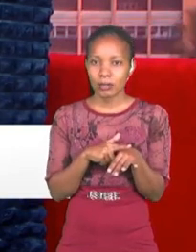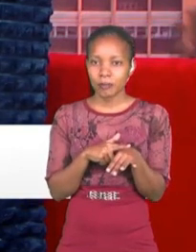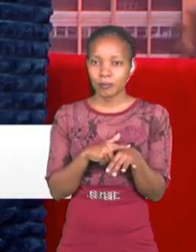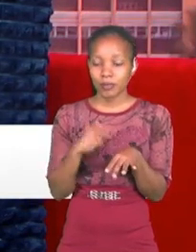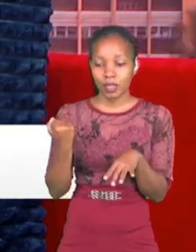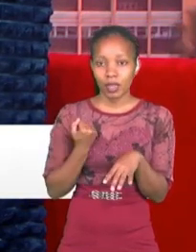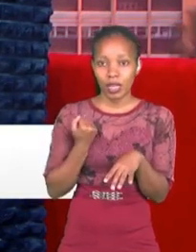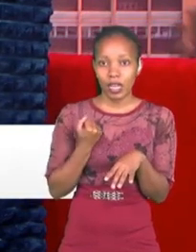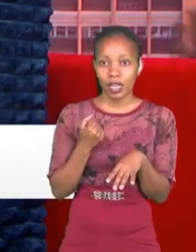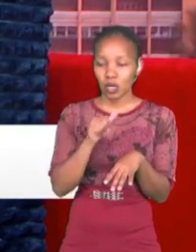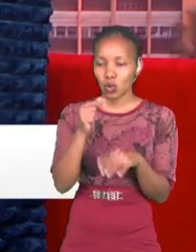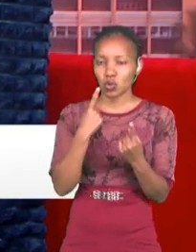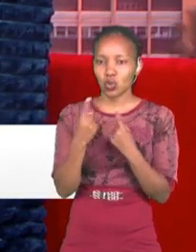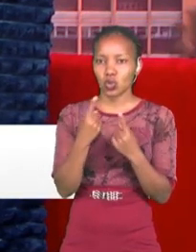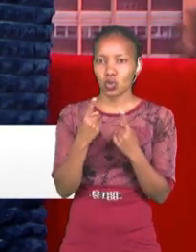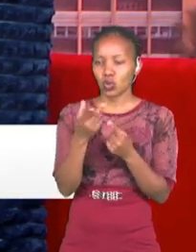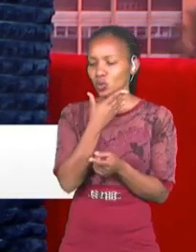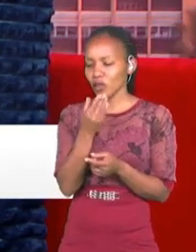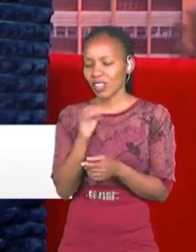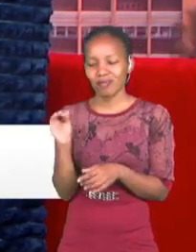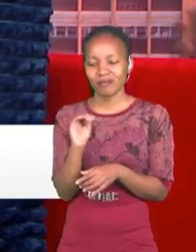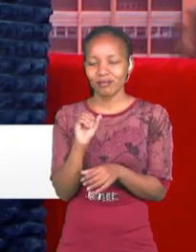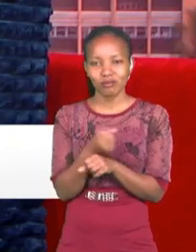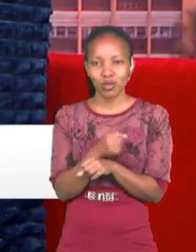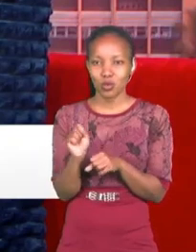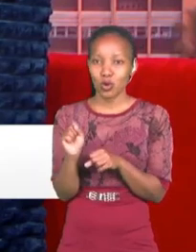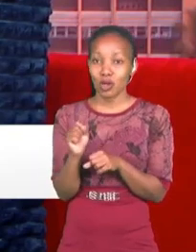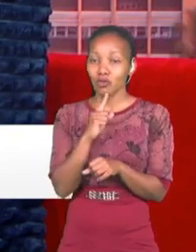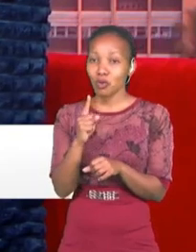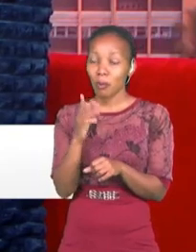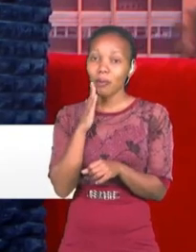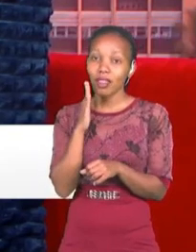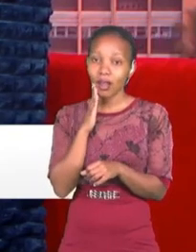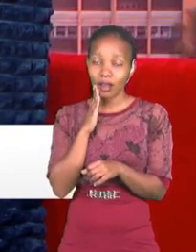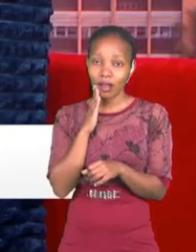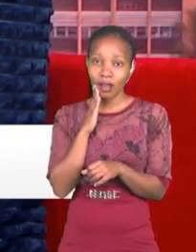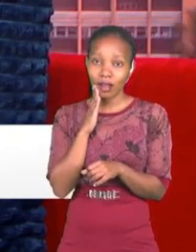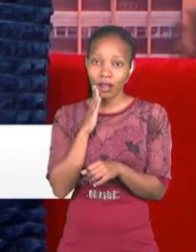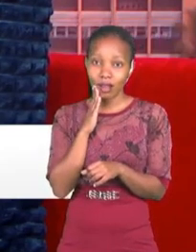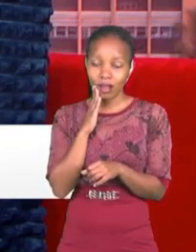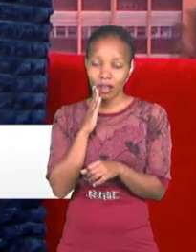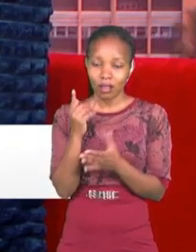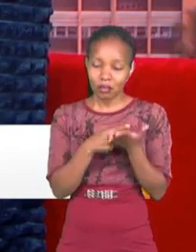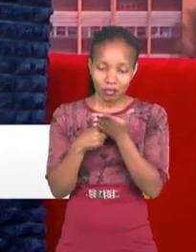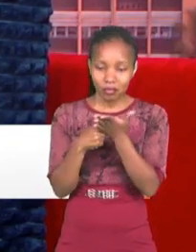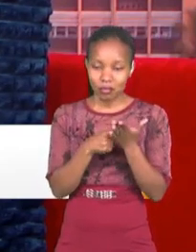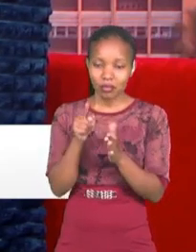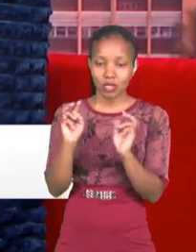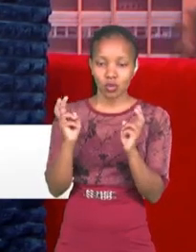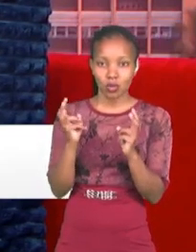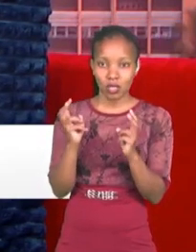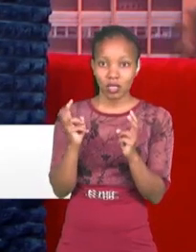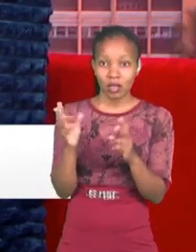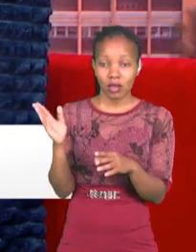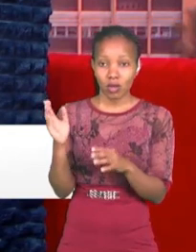girl children does not talk to these topics to the father. Mother, she can discuss this these topics to the